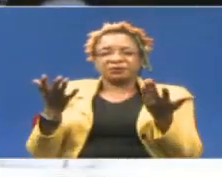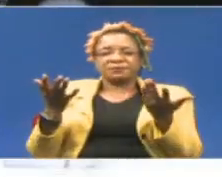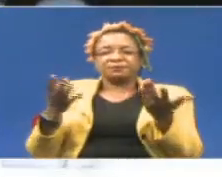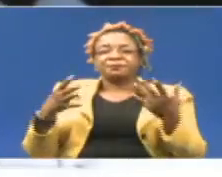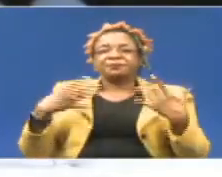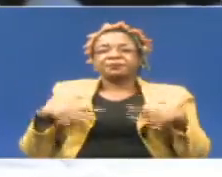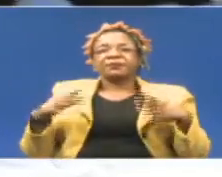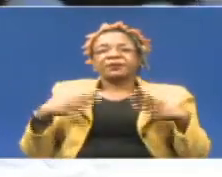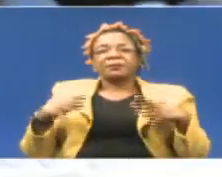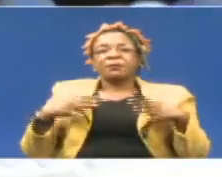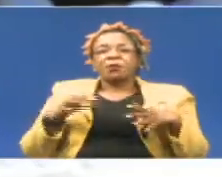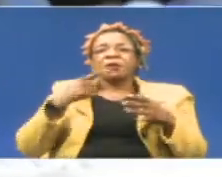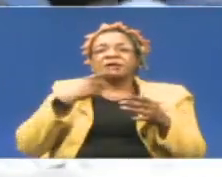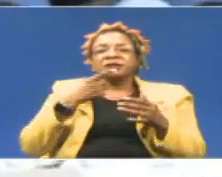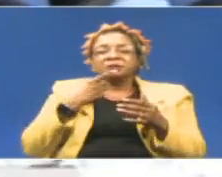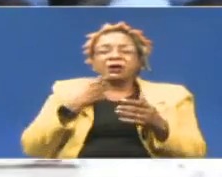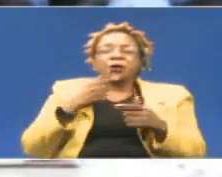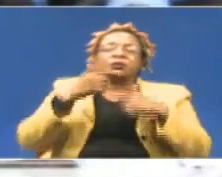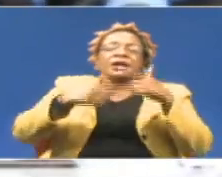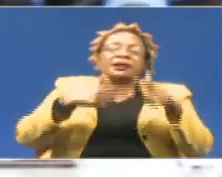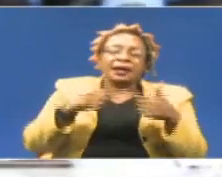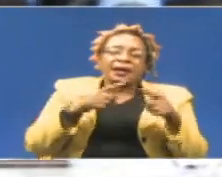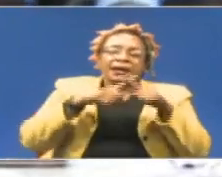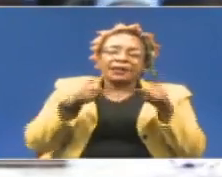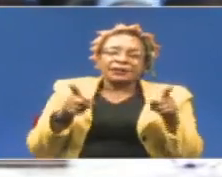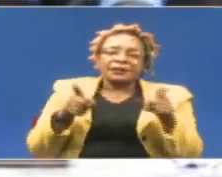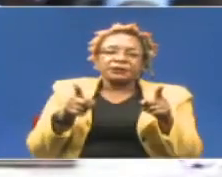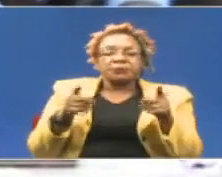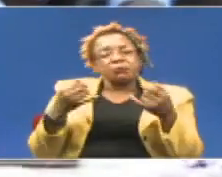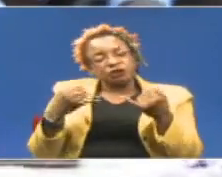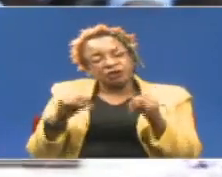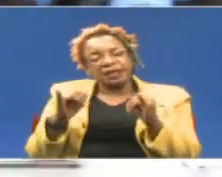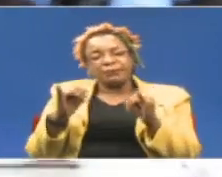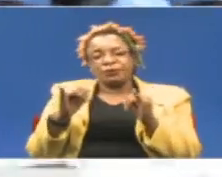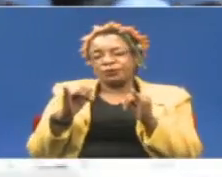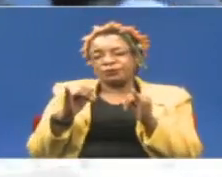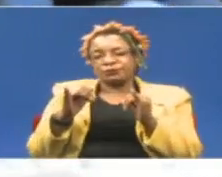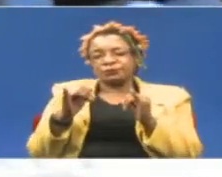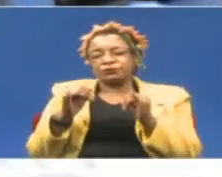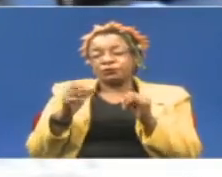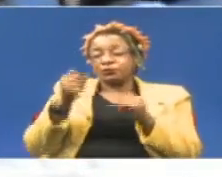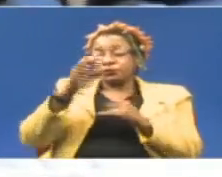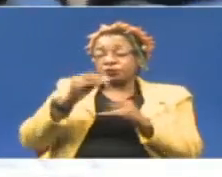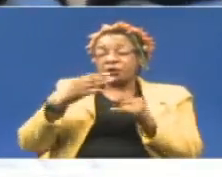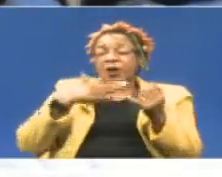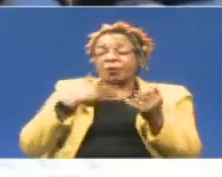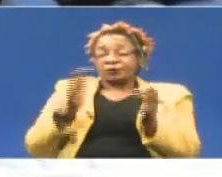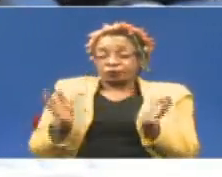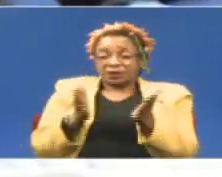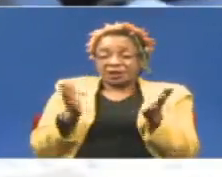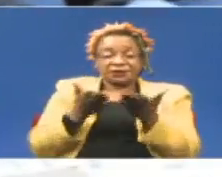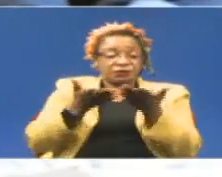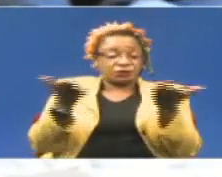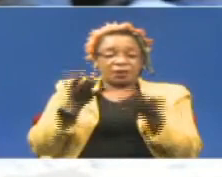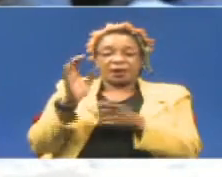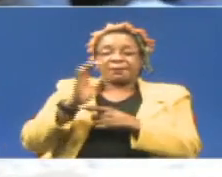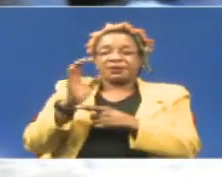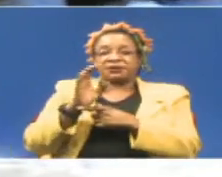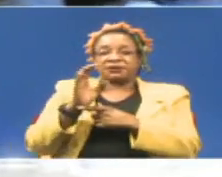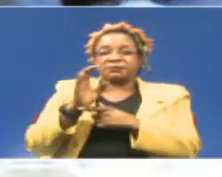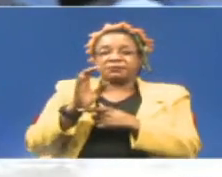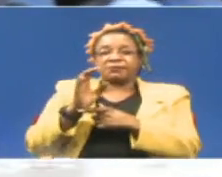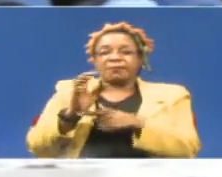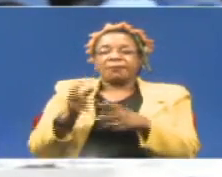people wanasema tunaendelea lakini mujaribu. So I want to encourage you in cabinet,